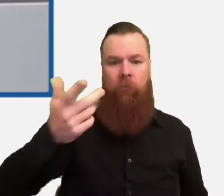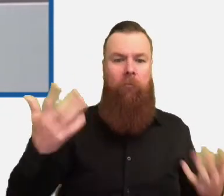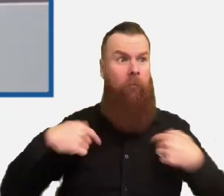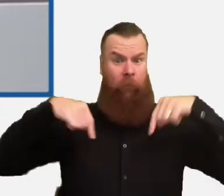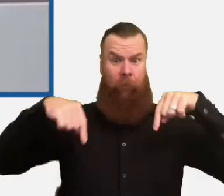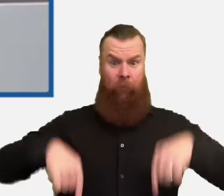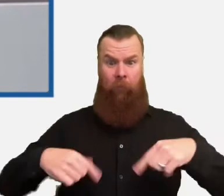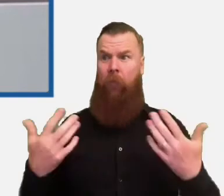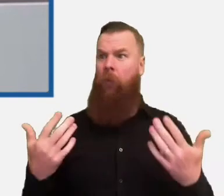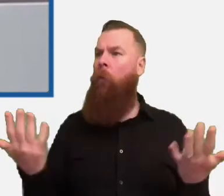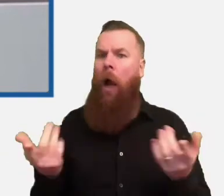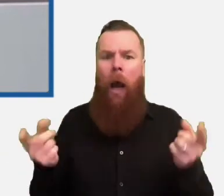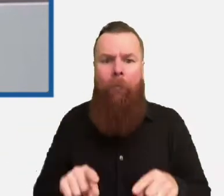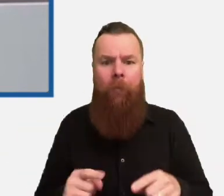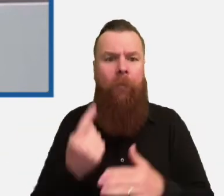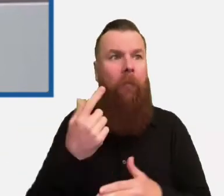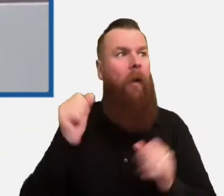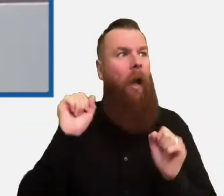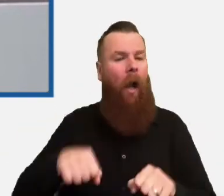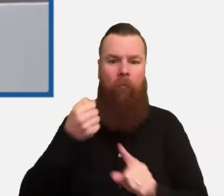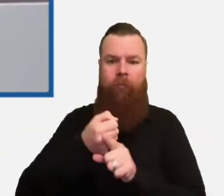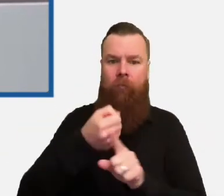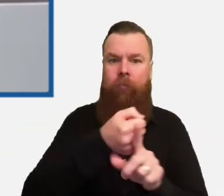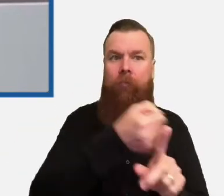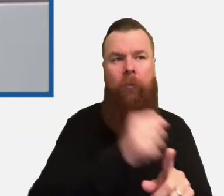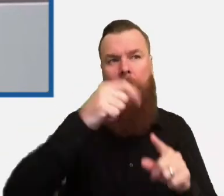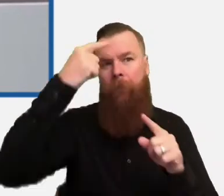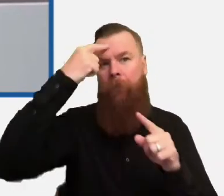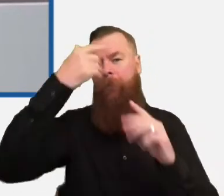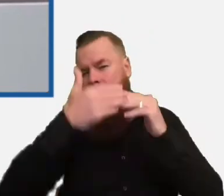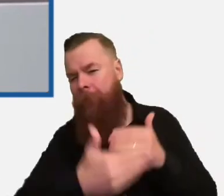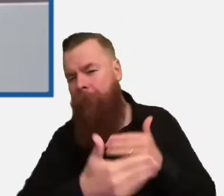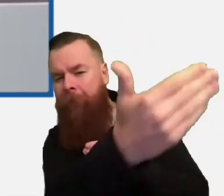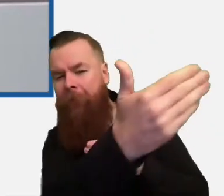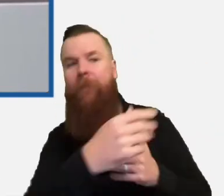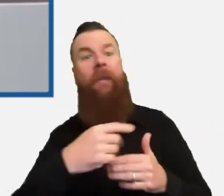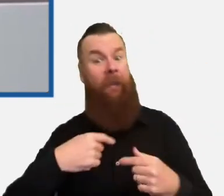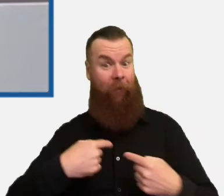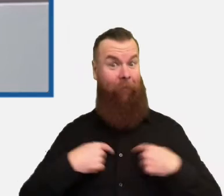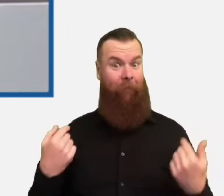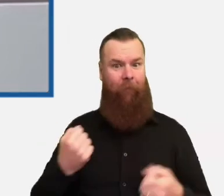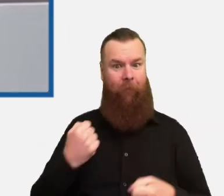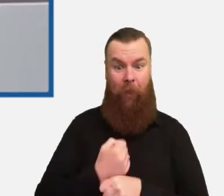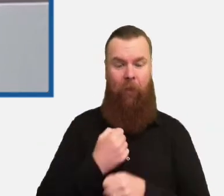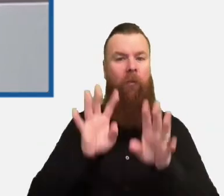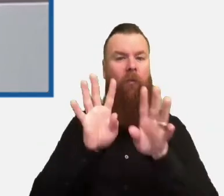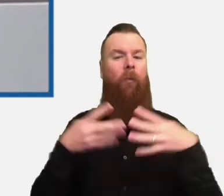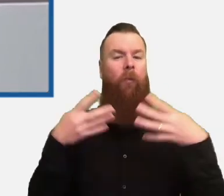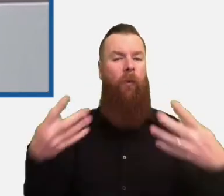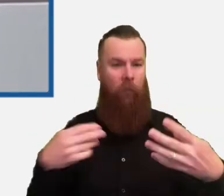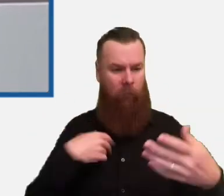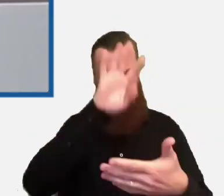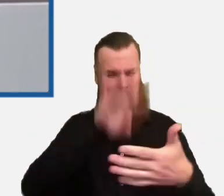the framework of a disaster risk management plan. And so when COVID started to show its head back in